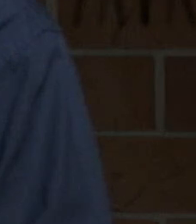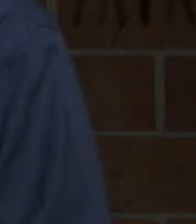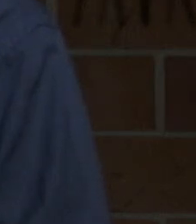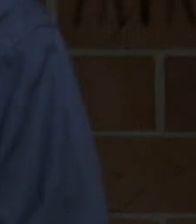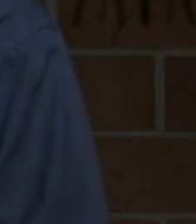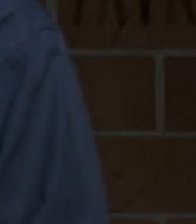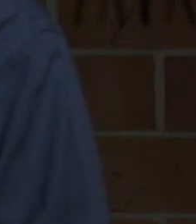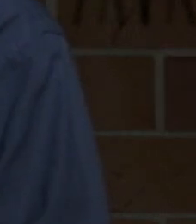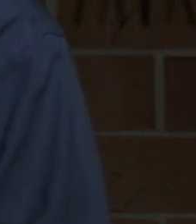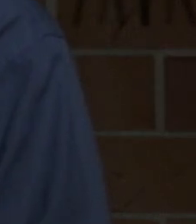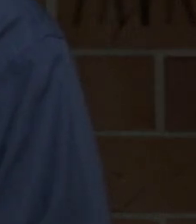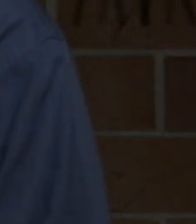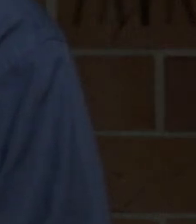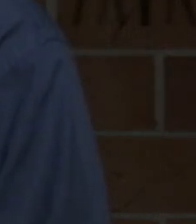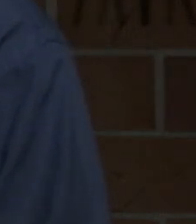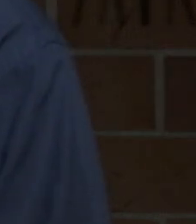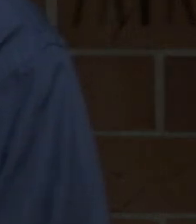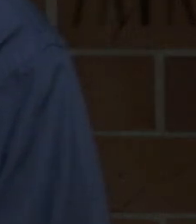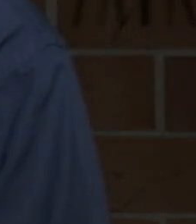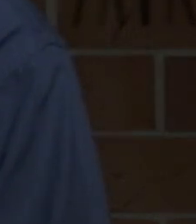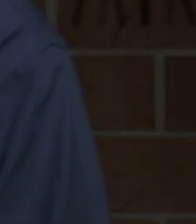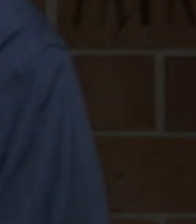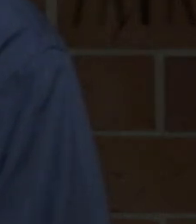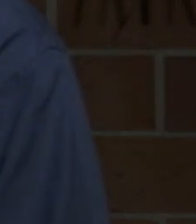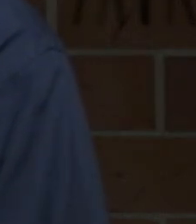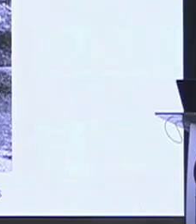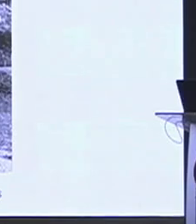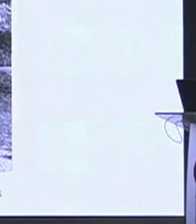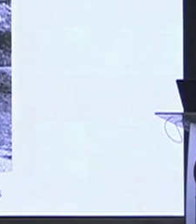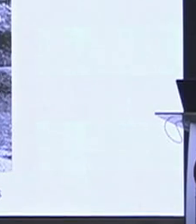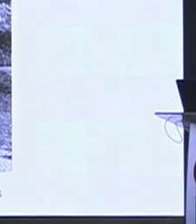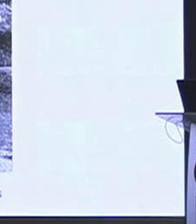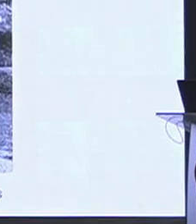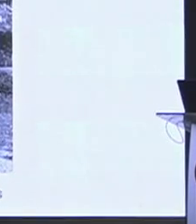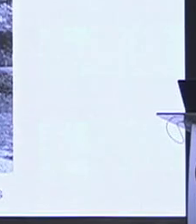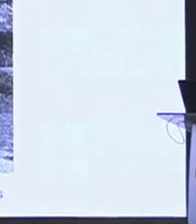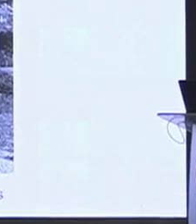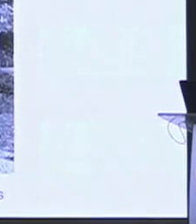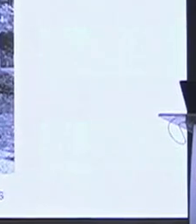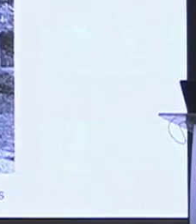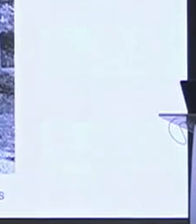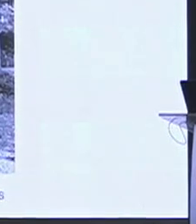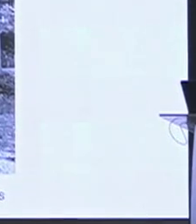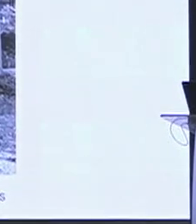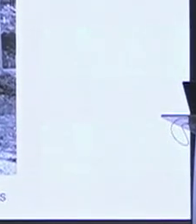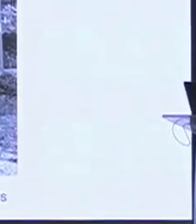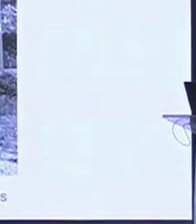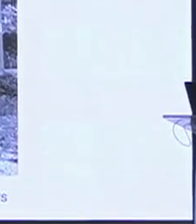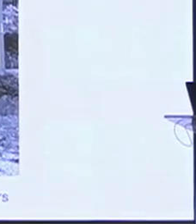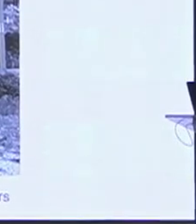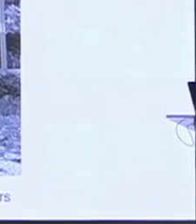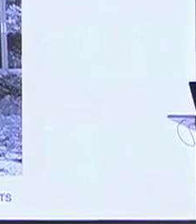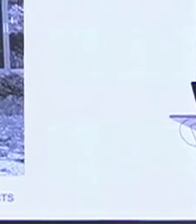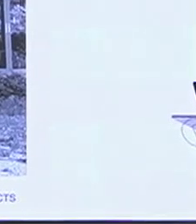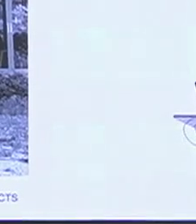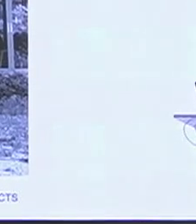Our practice, VVA, is an architectural studio based in Bangkok, Thailand, and this is our team. We are